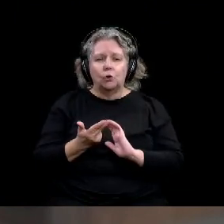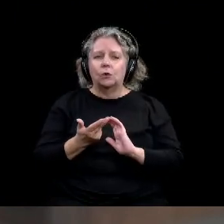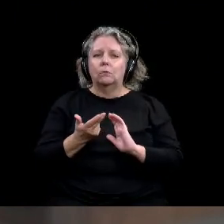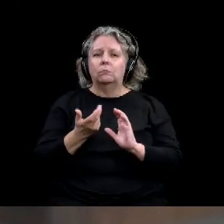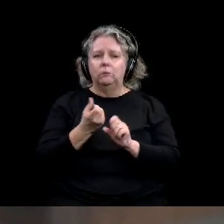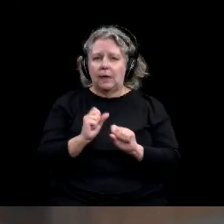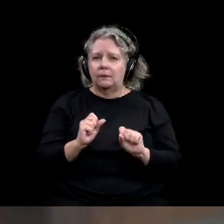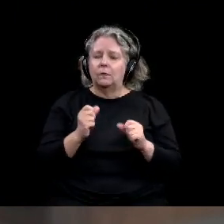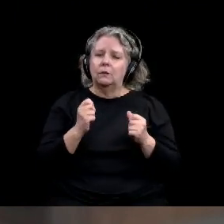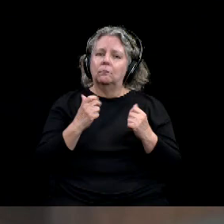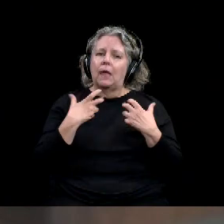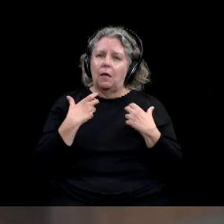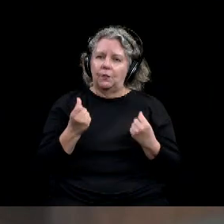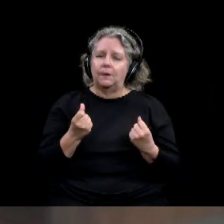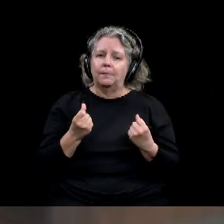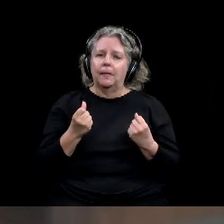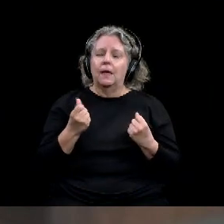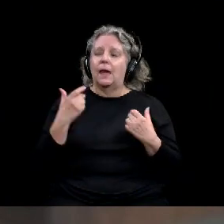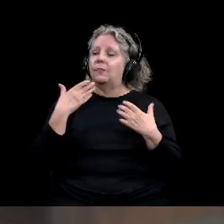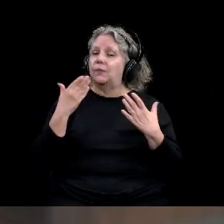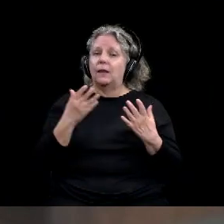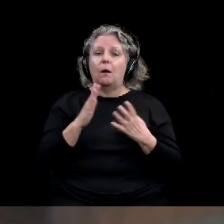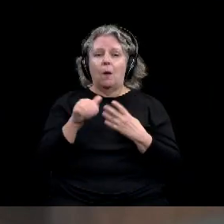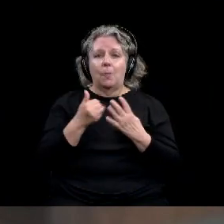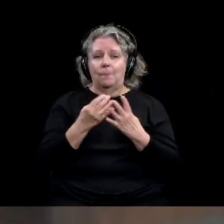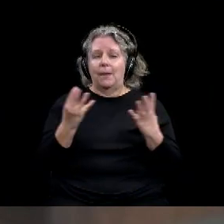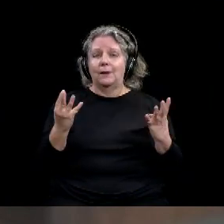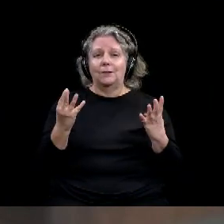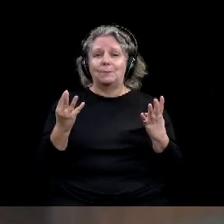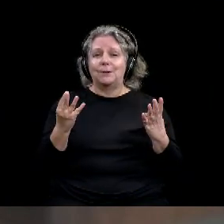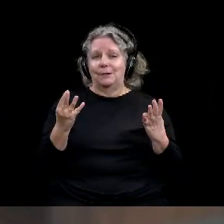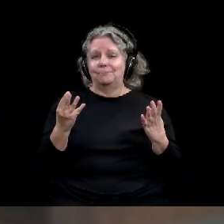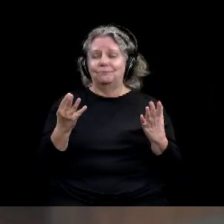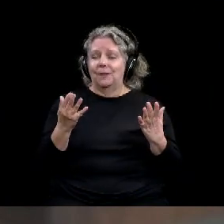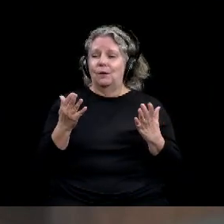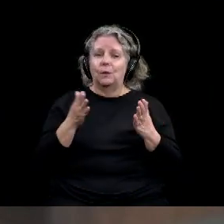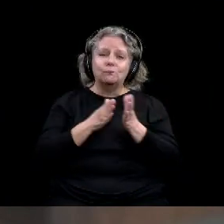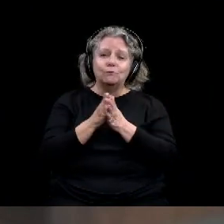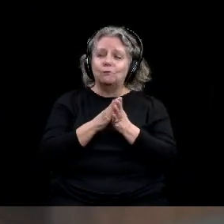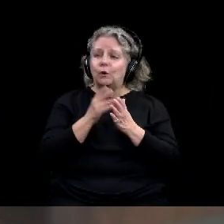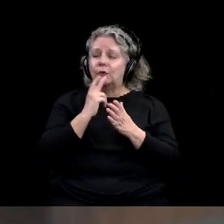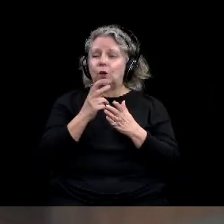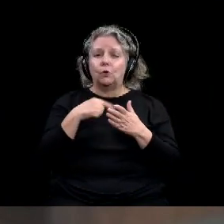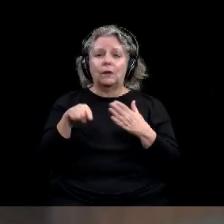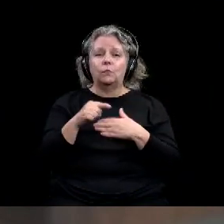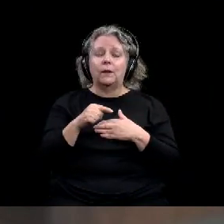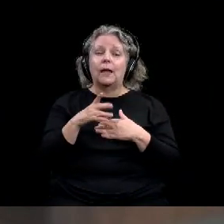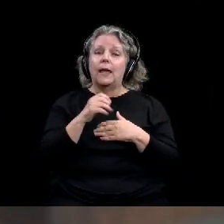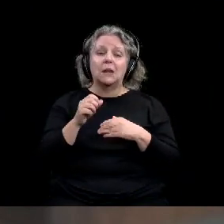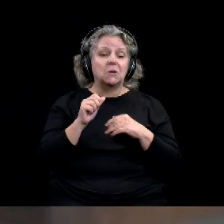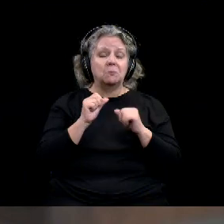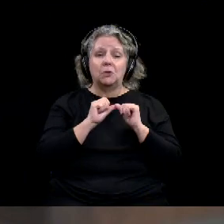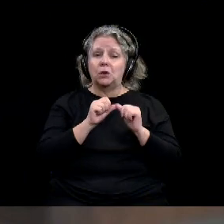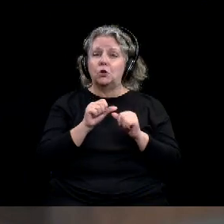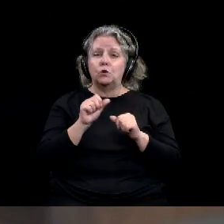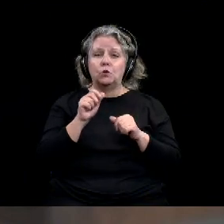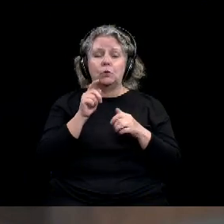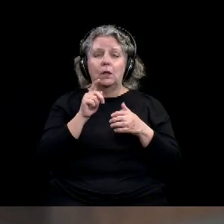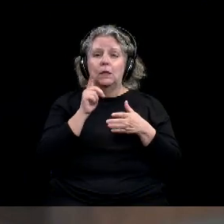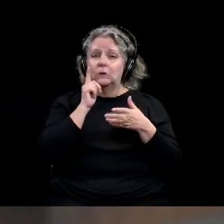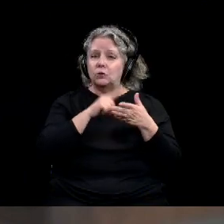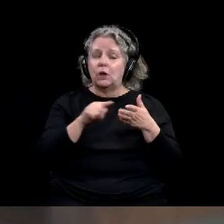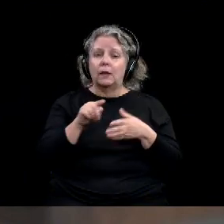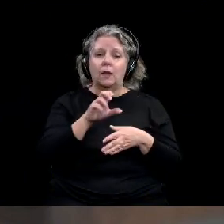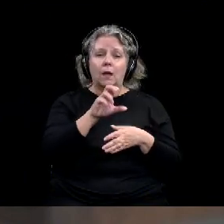week, and continue to check out covidwaco.com for information, and feel free to reach out to us there with any questions you might